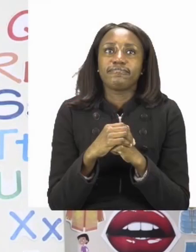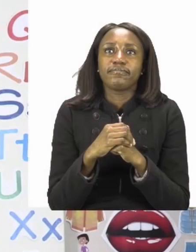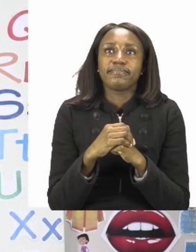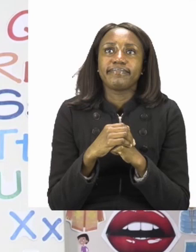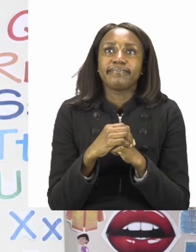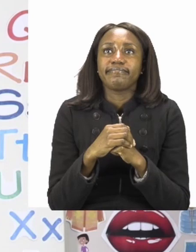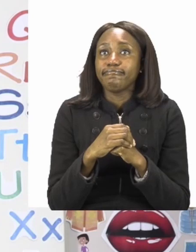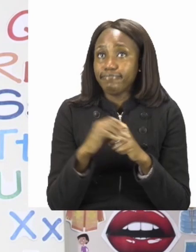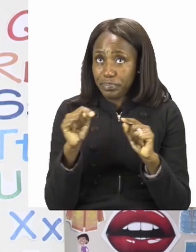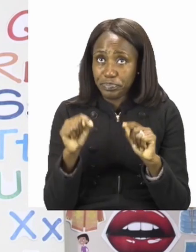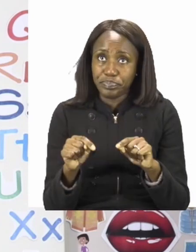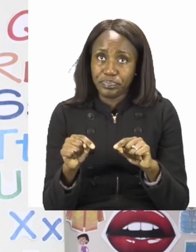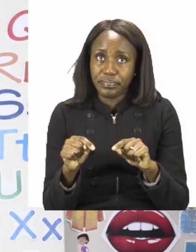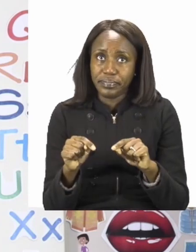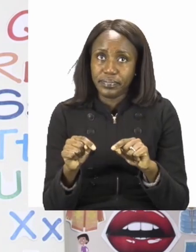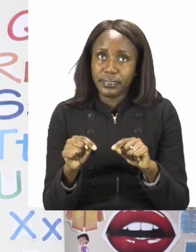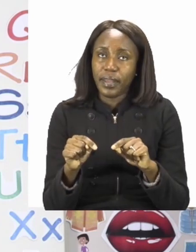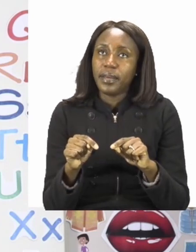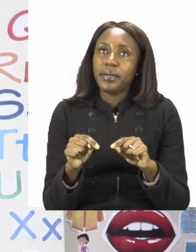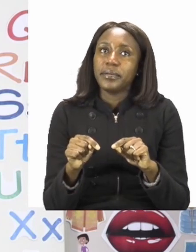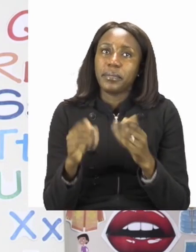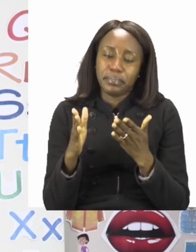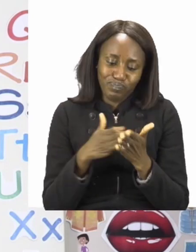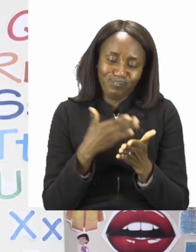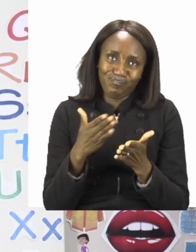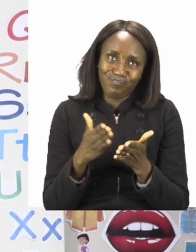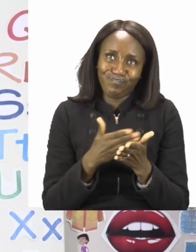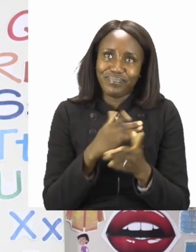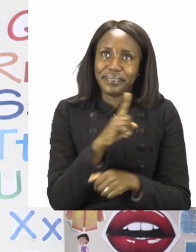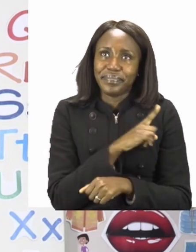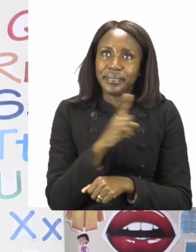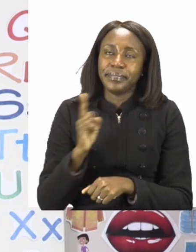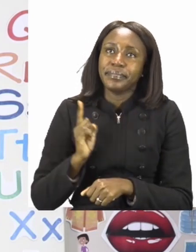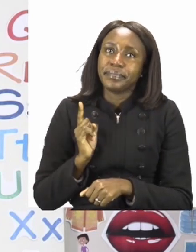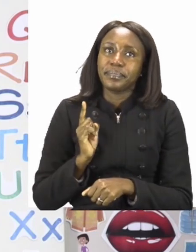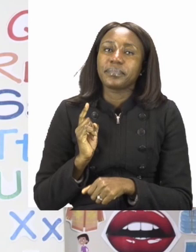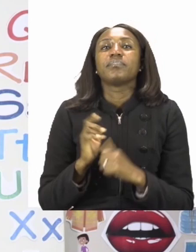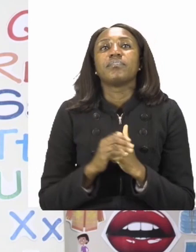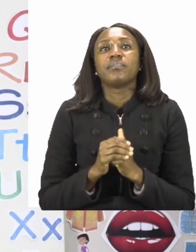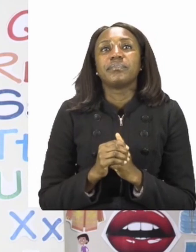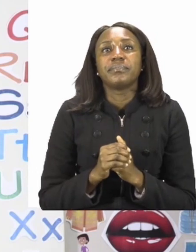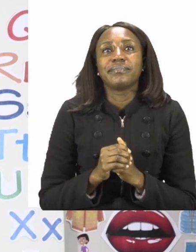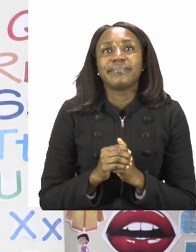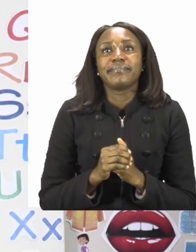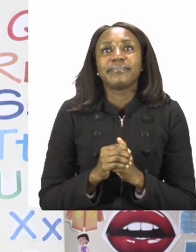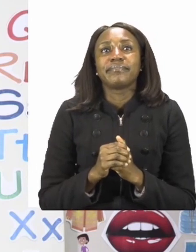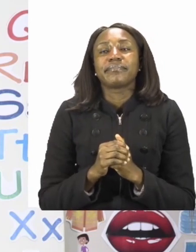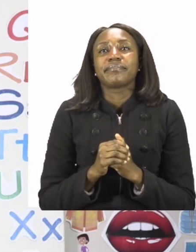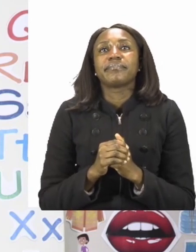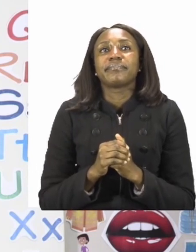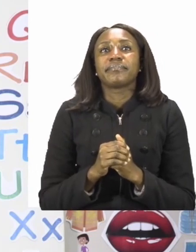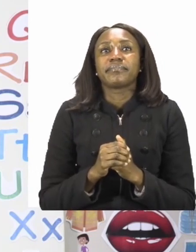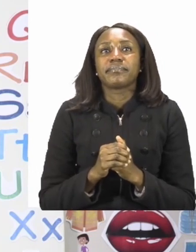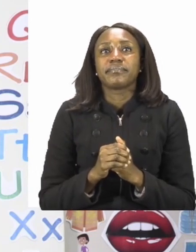For our lesson, boys and girls, let us turn to page 11. On page 11,